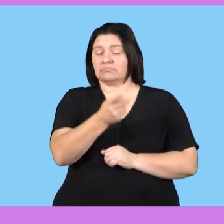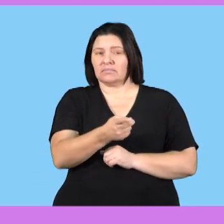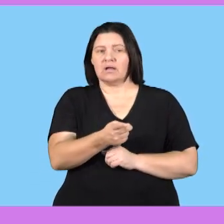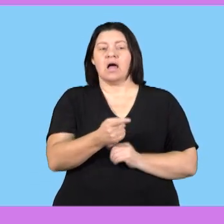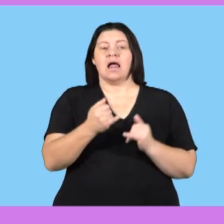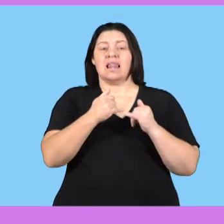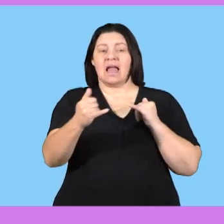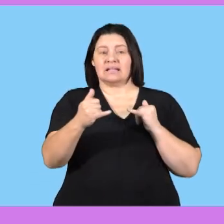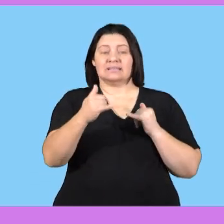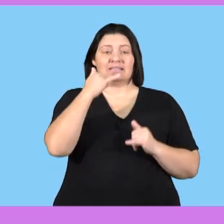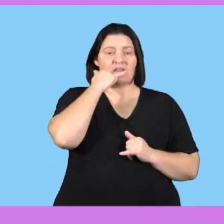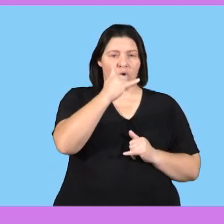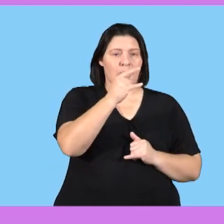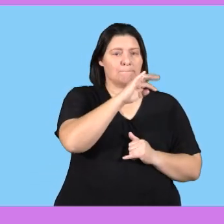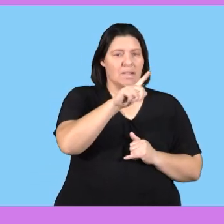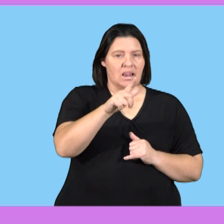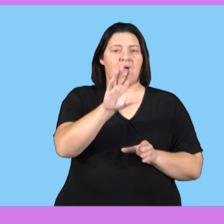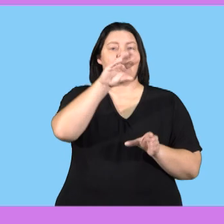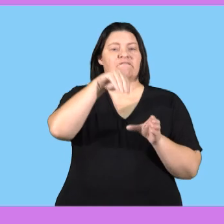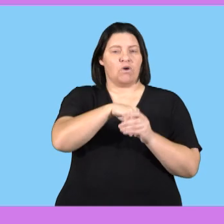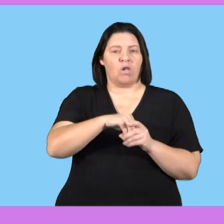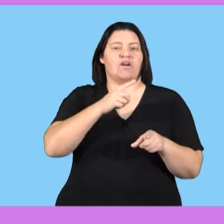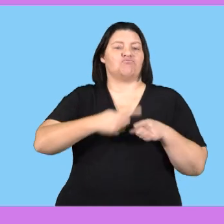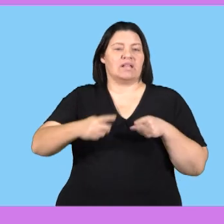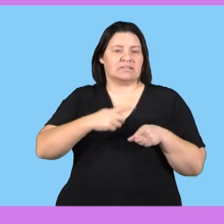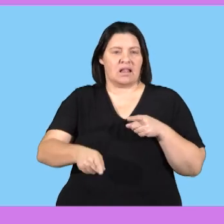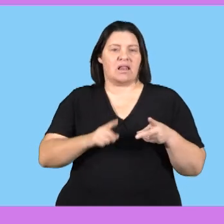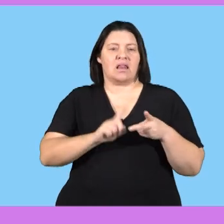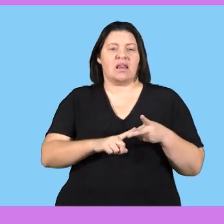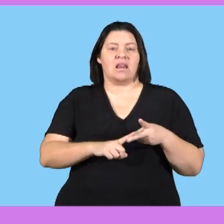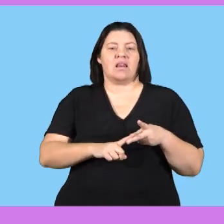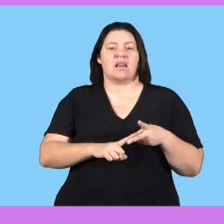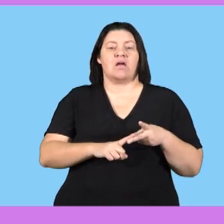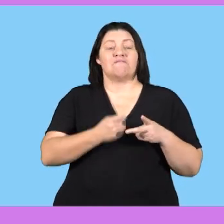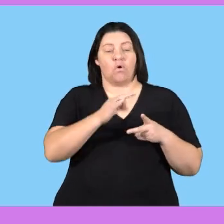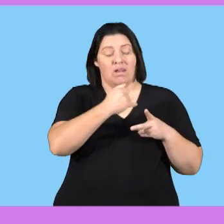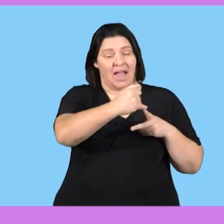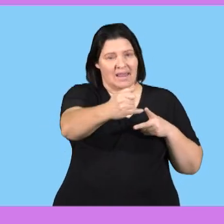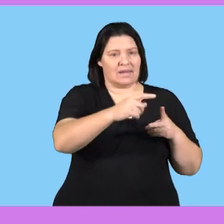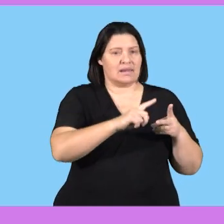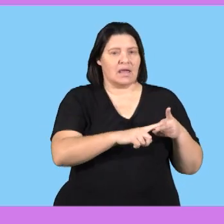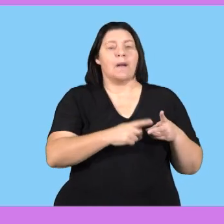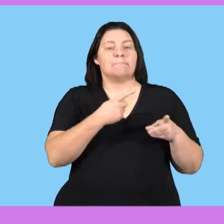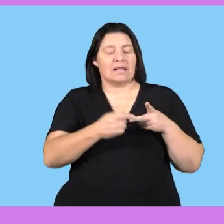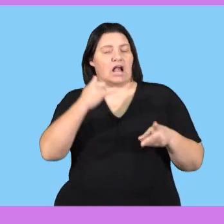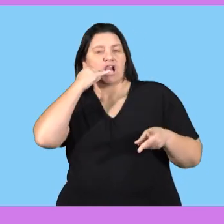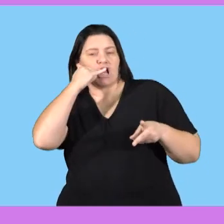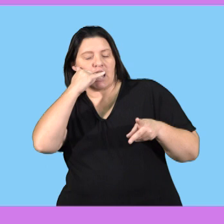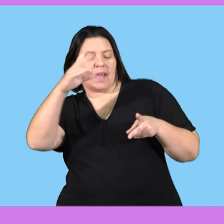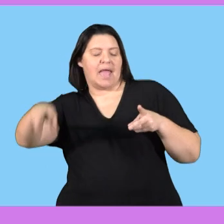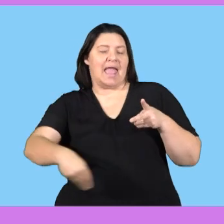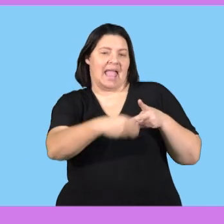here that a landline telephone bill usually includes the rental of the telephone line together with the cost of